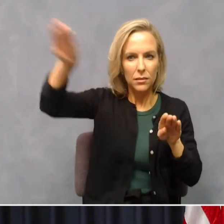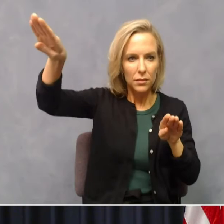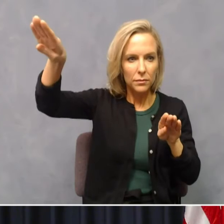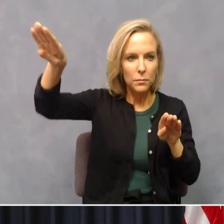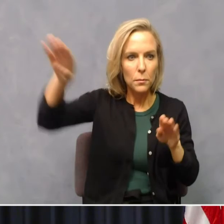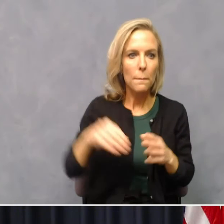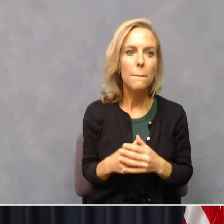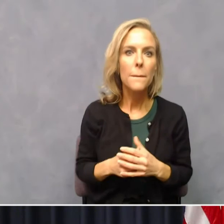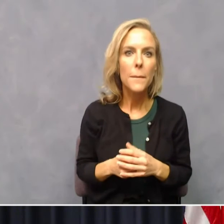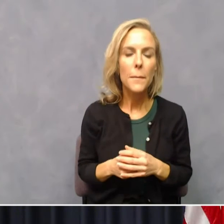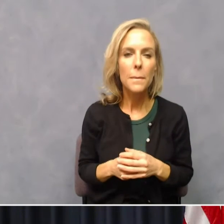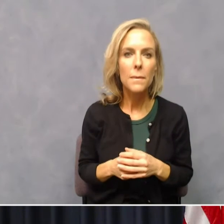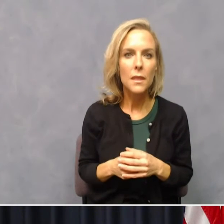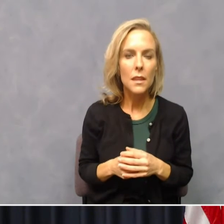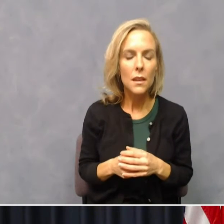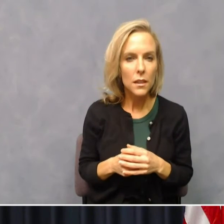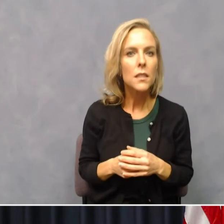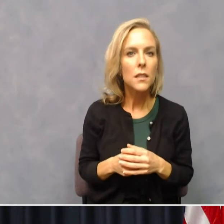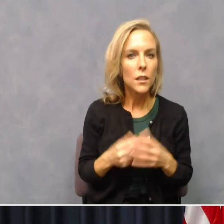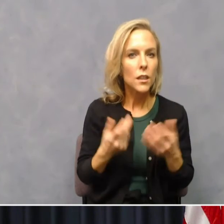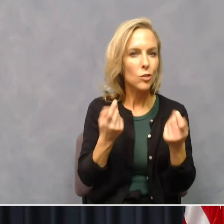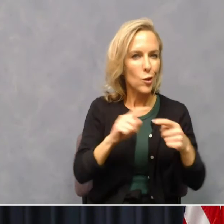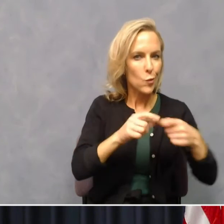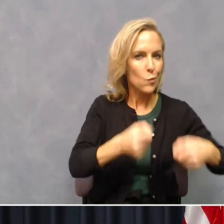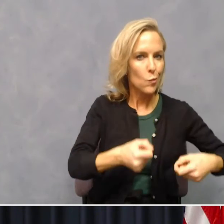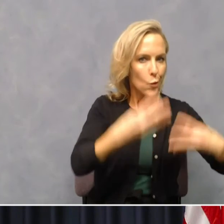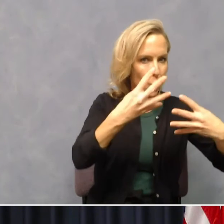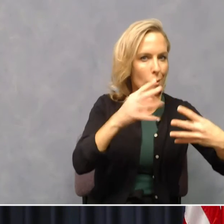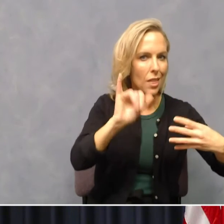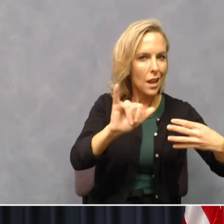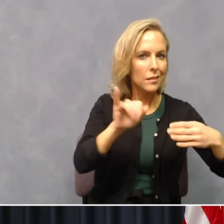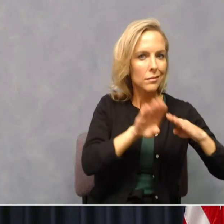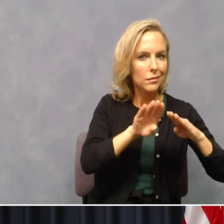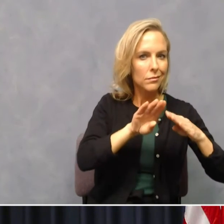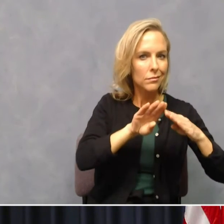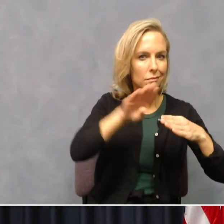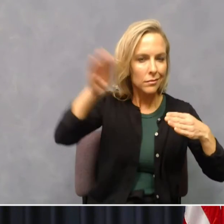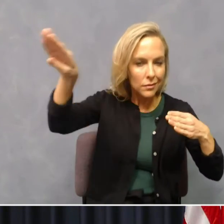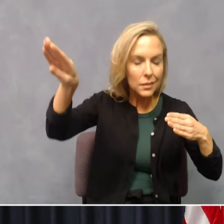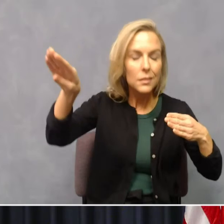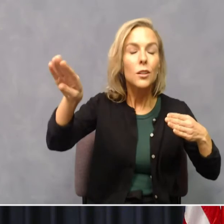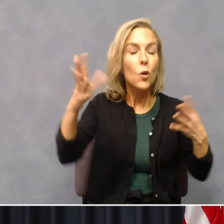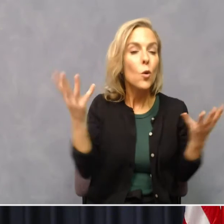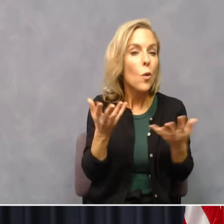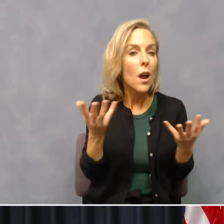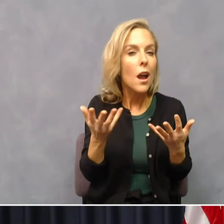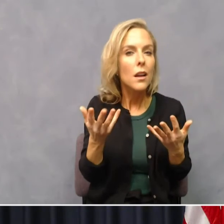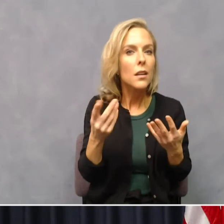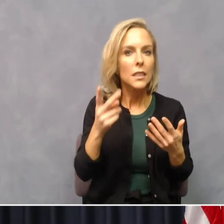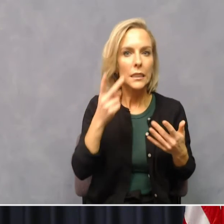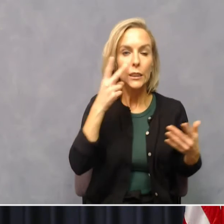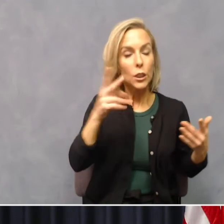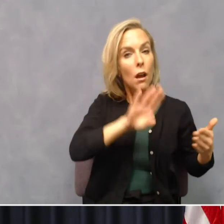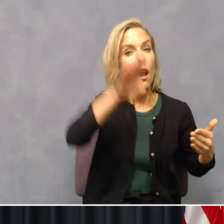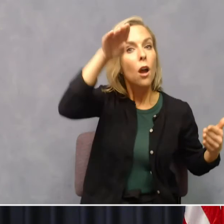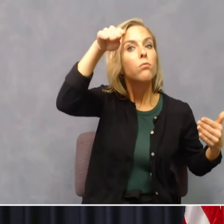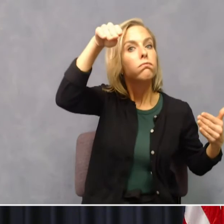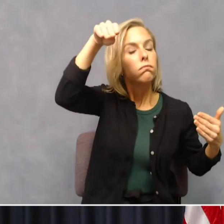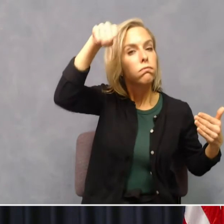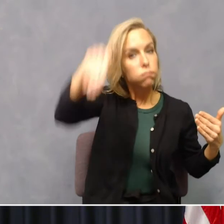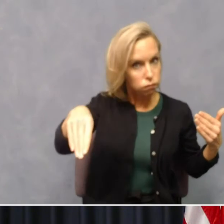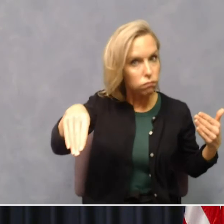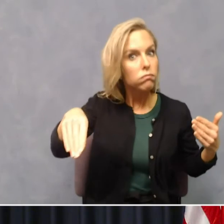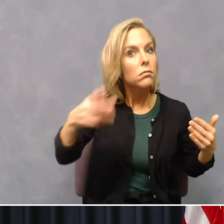Okay, we're working on the stair-stepper chart. And what you'll see is a significant decline from last